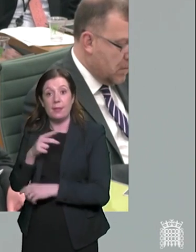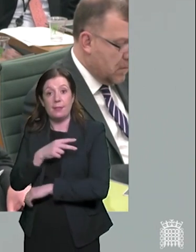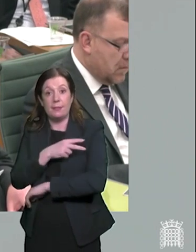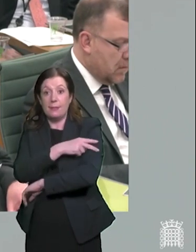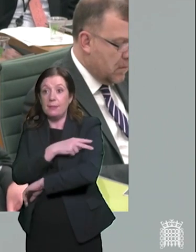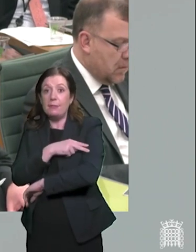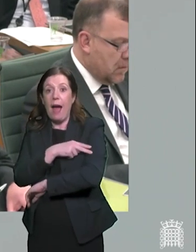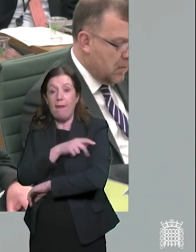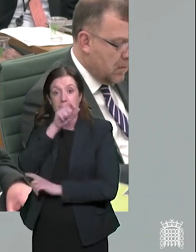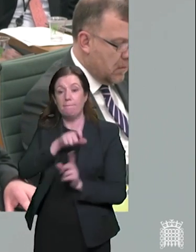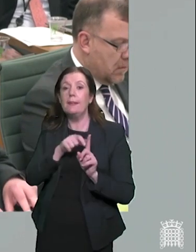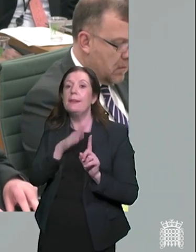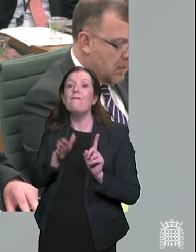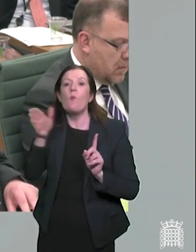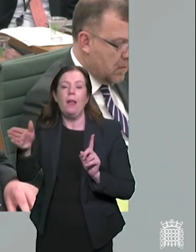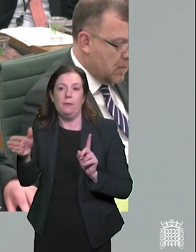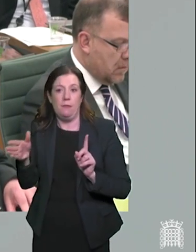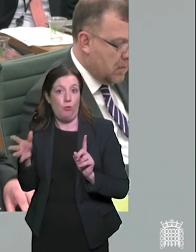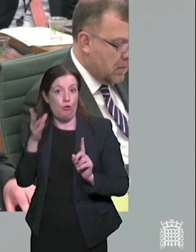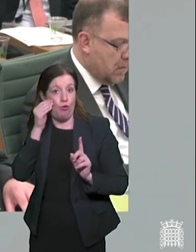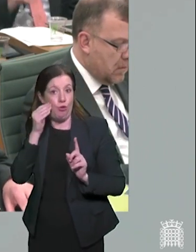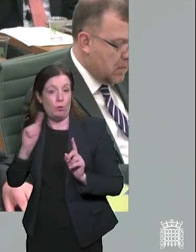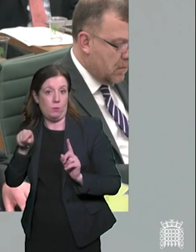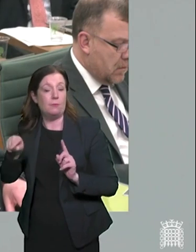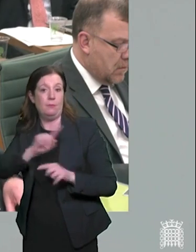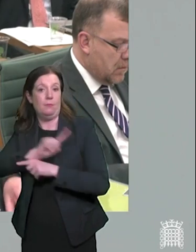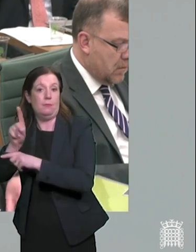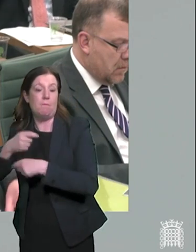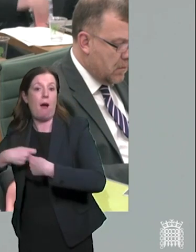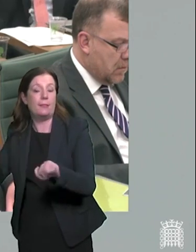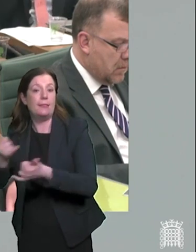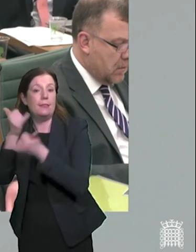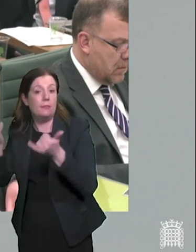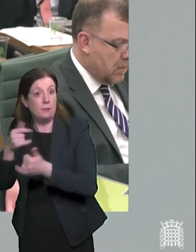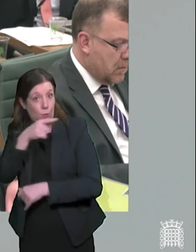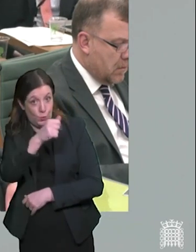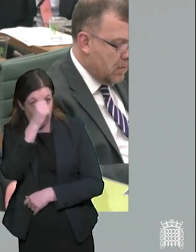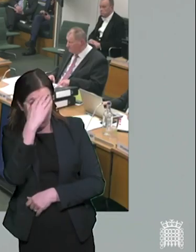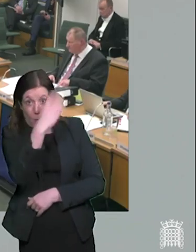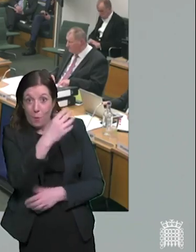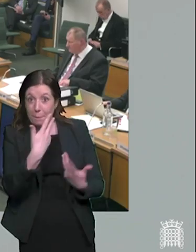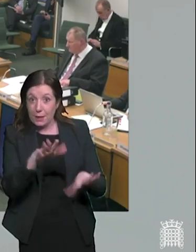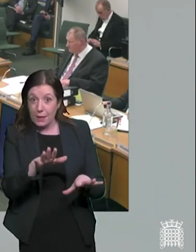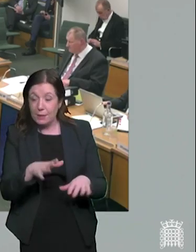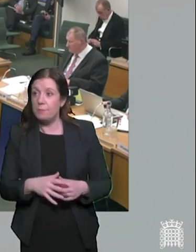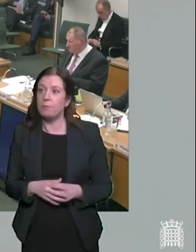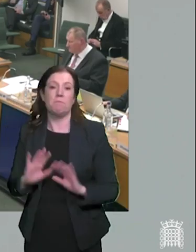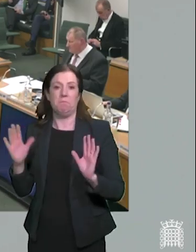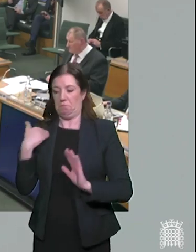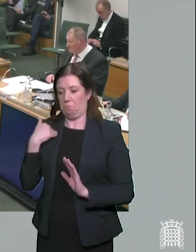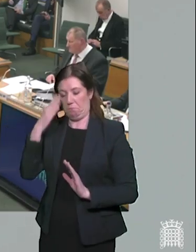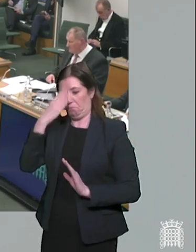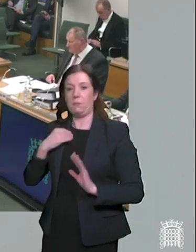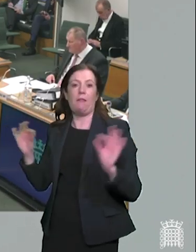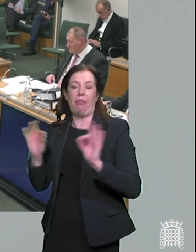not attend said they later heard that the gathering had turned into a party. Did anyone tell you about that? Well, no, they didn't. And this